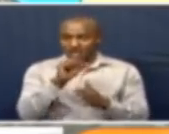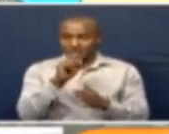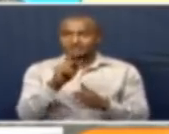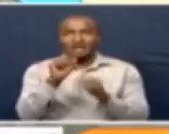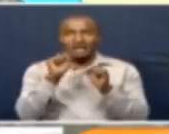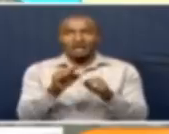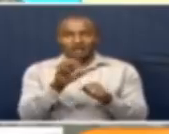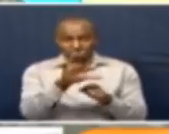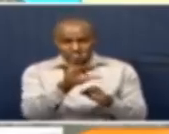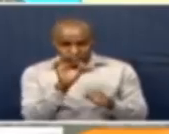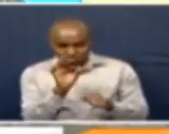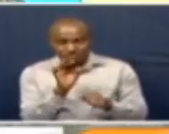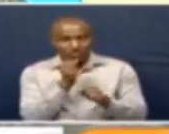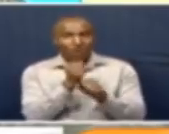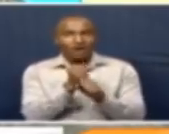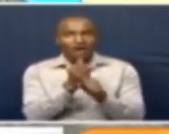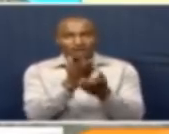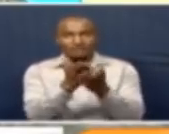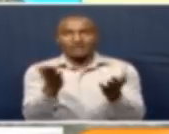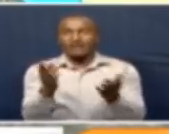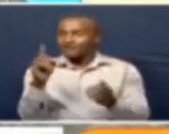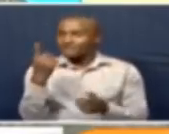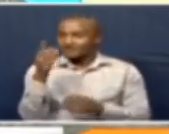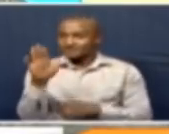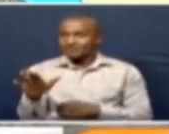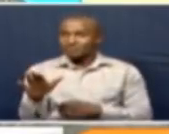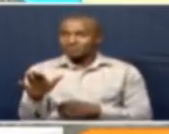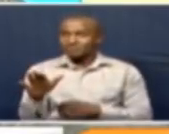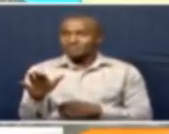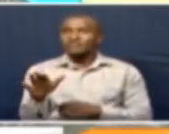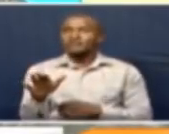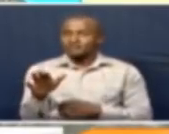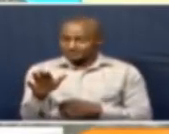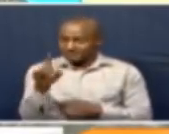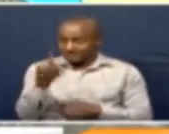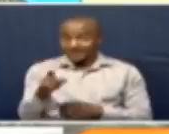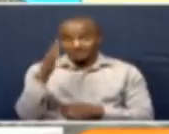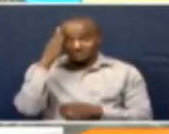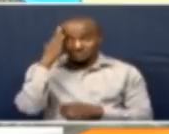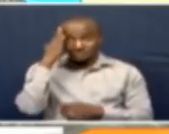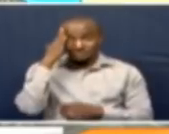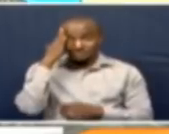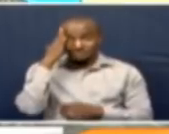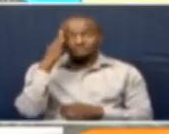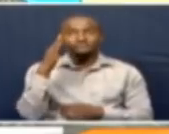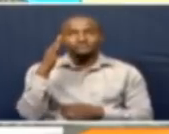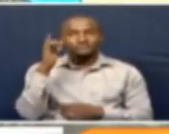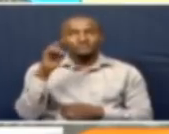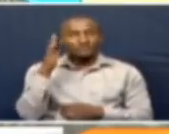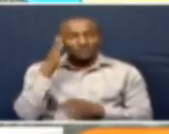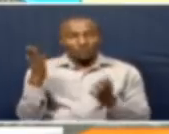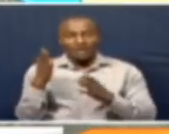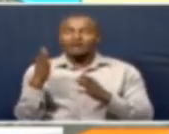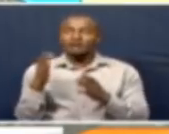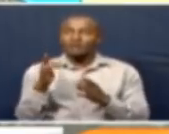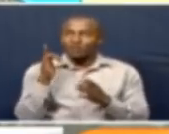an advocate to act pro bono. Mm-hmm. So I think the first step that models should know I think you should know where to get legal assistance.